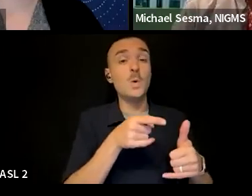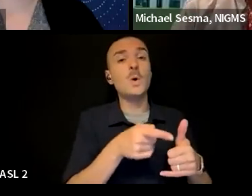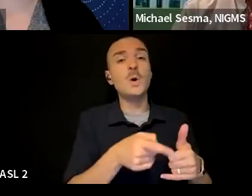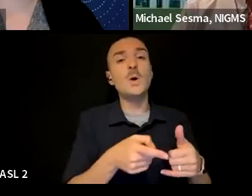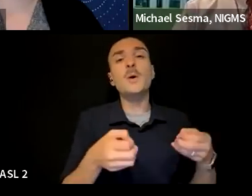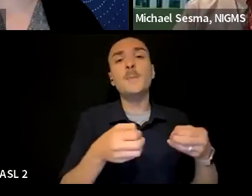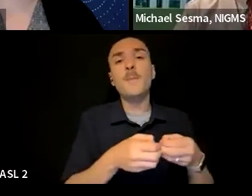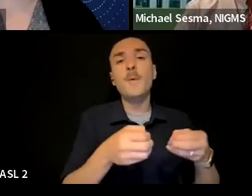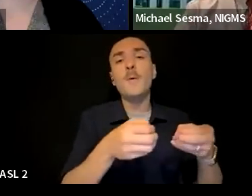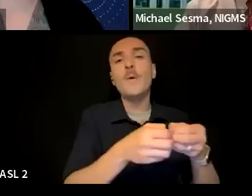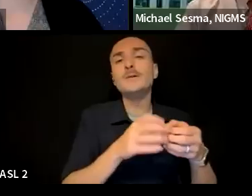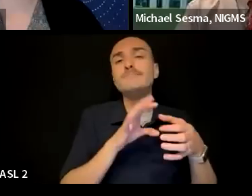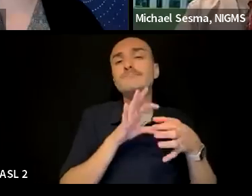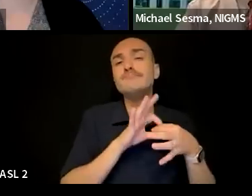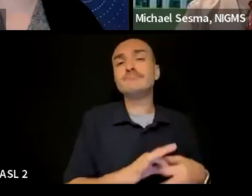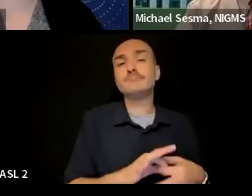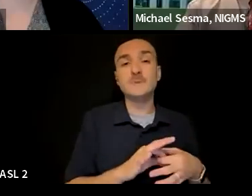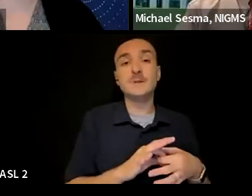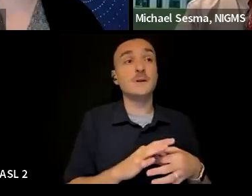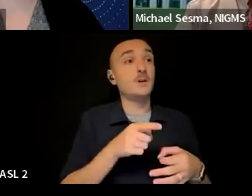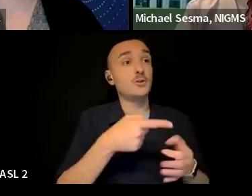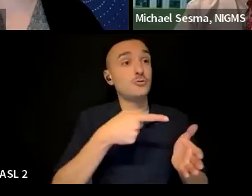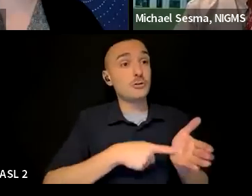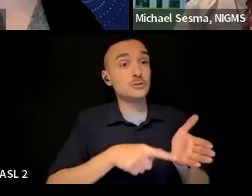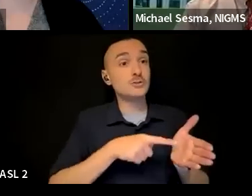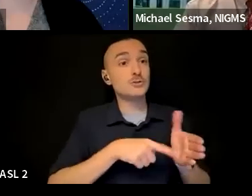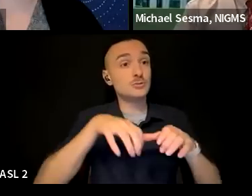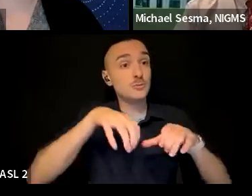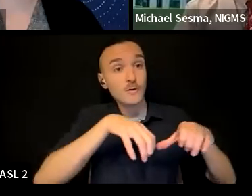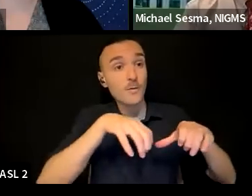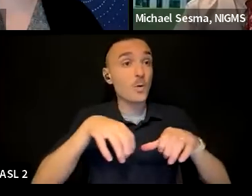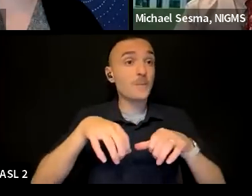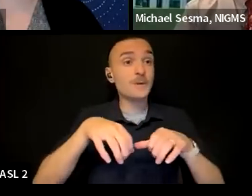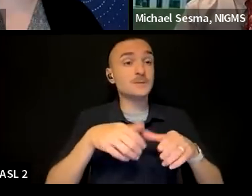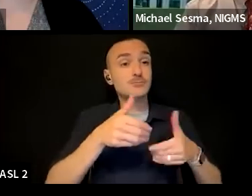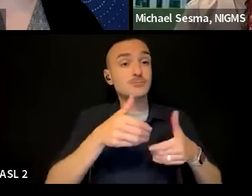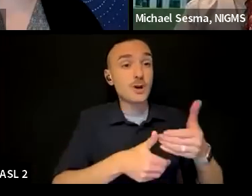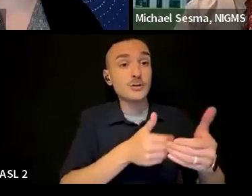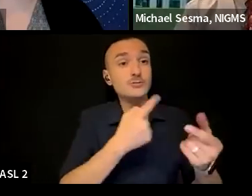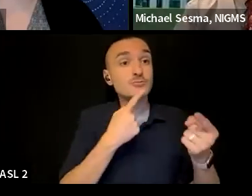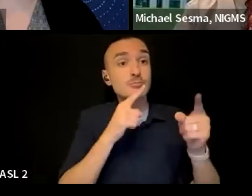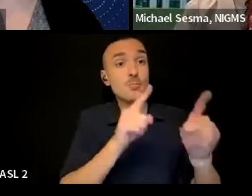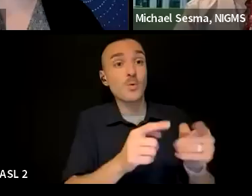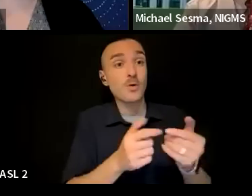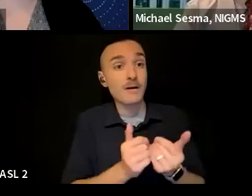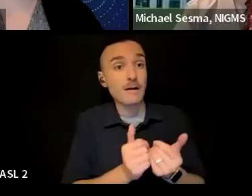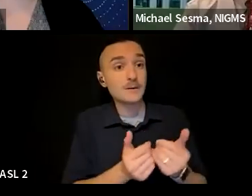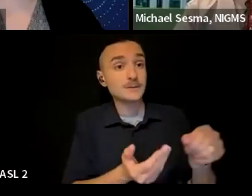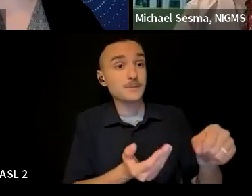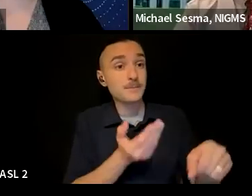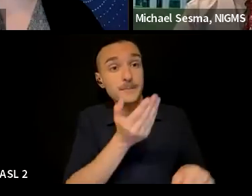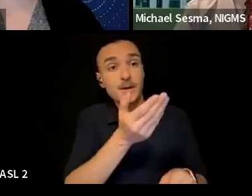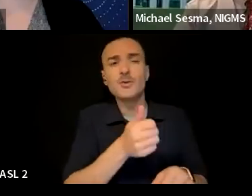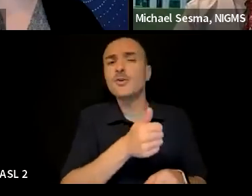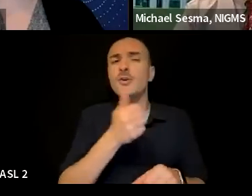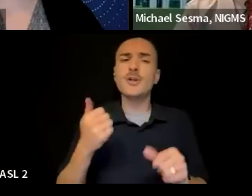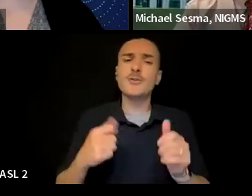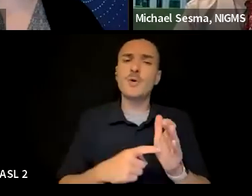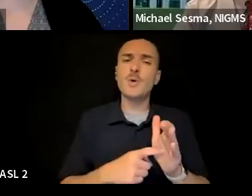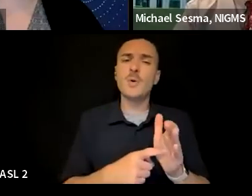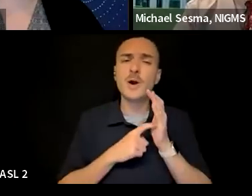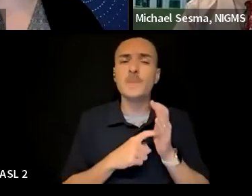questions about the submission of the research performance progress report or any of the other reporting requirements, including